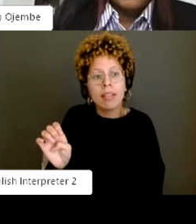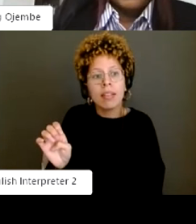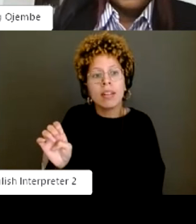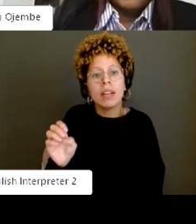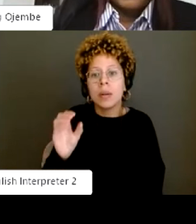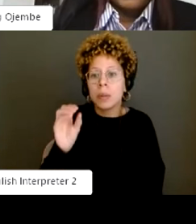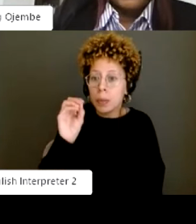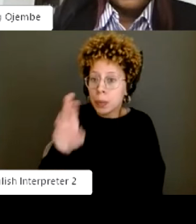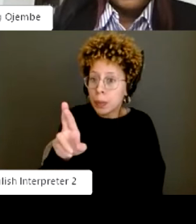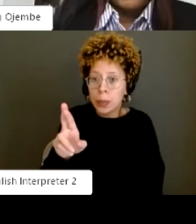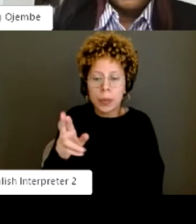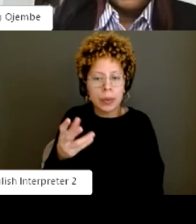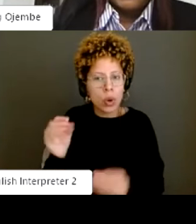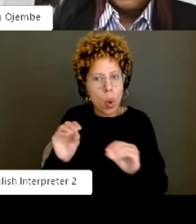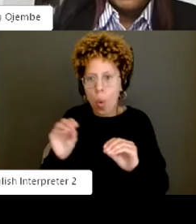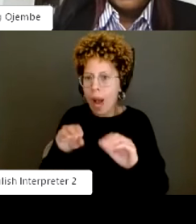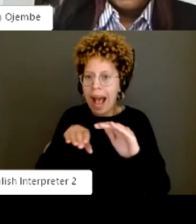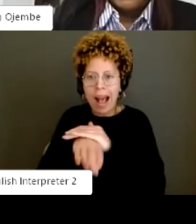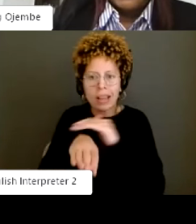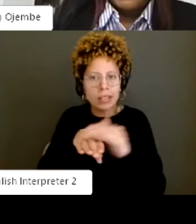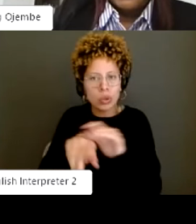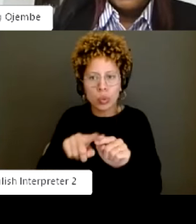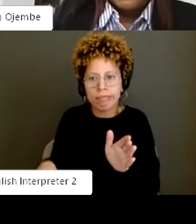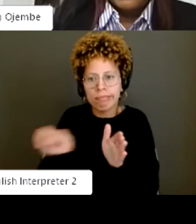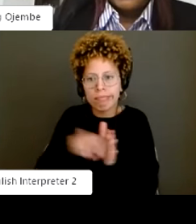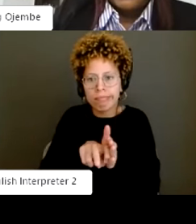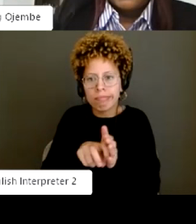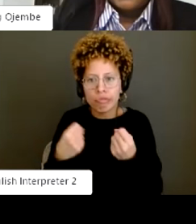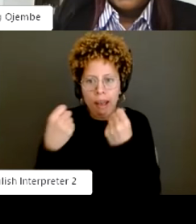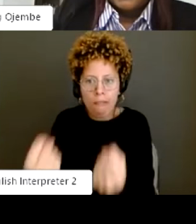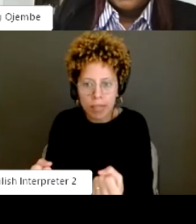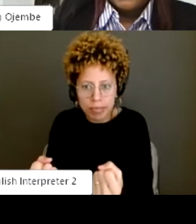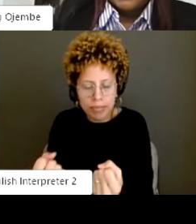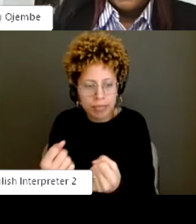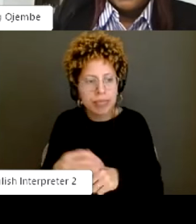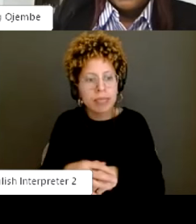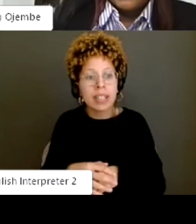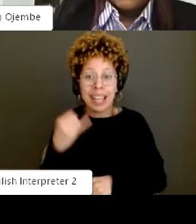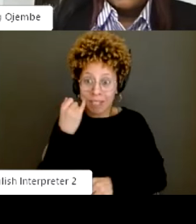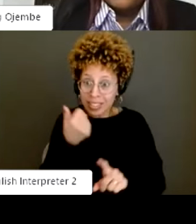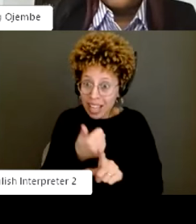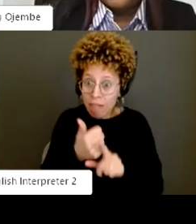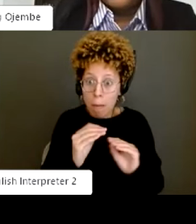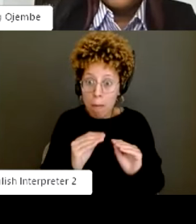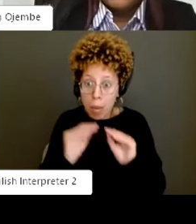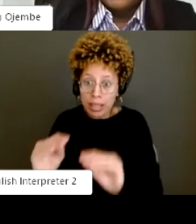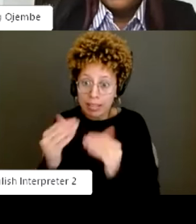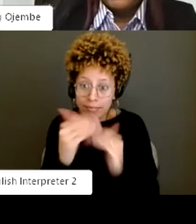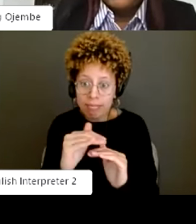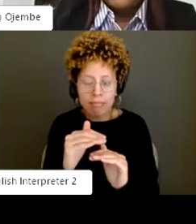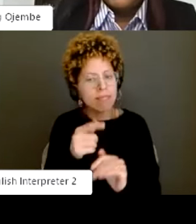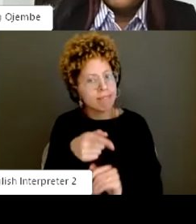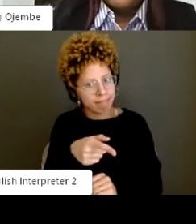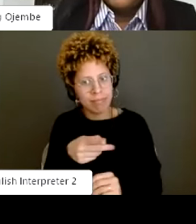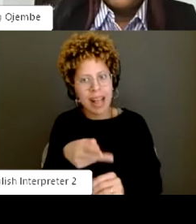driving. And older adults with mobility limitation are more likely to be lonely, have poor quality